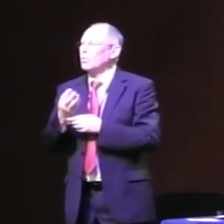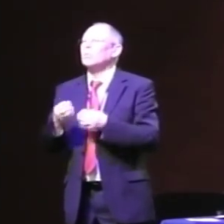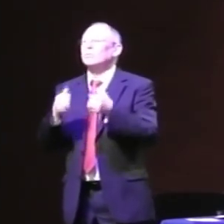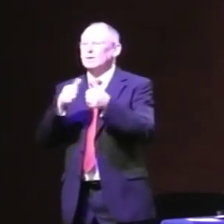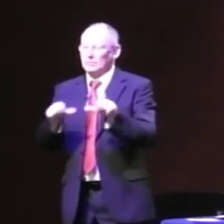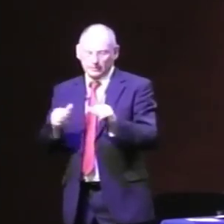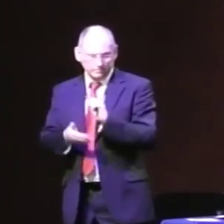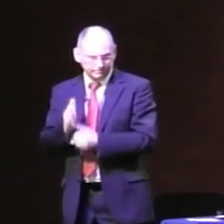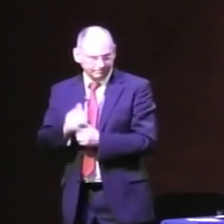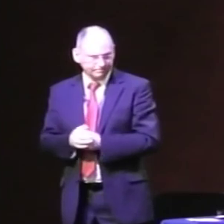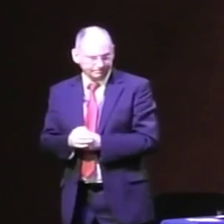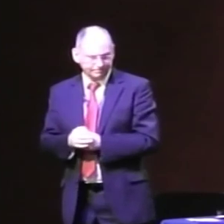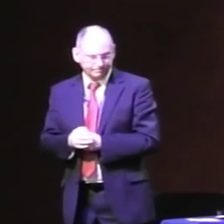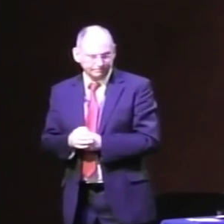carried.